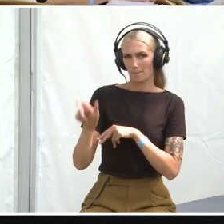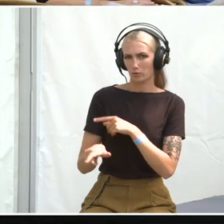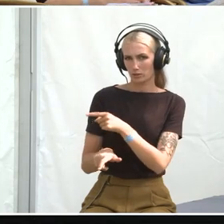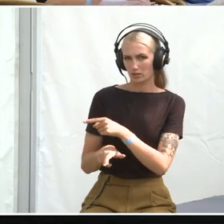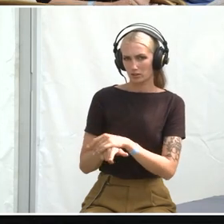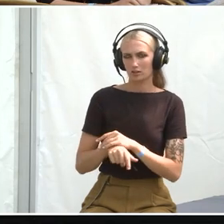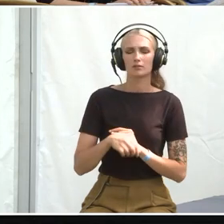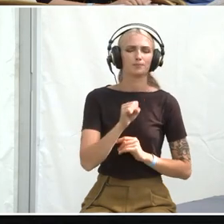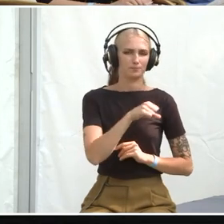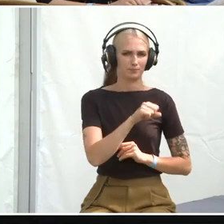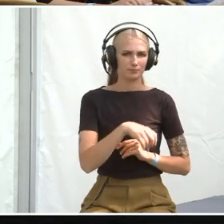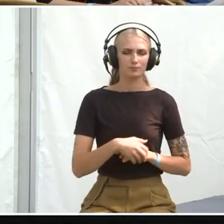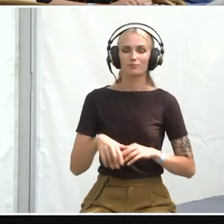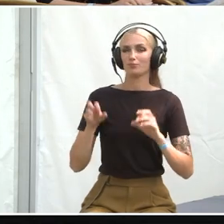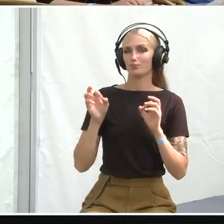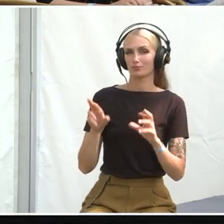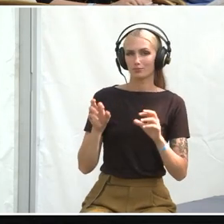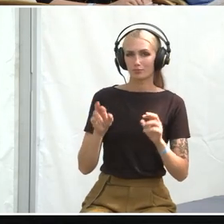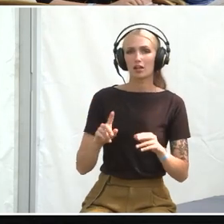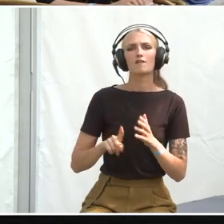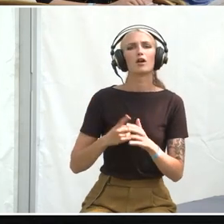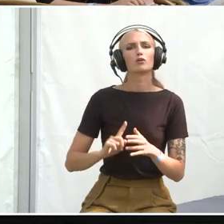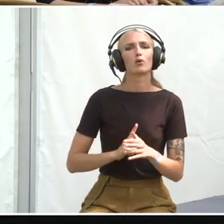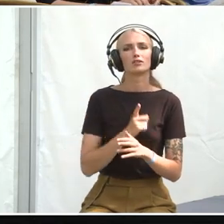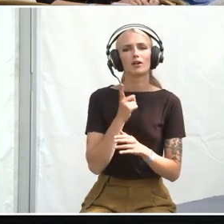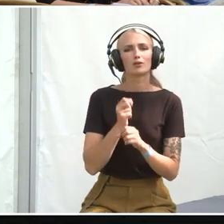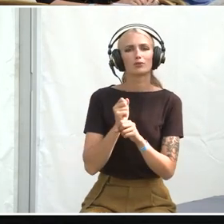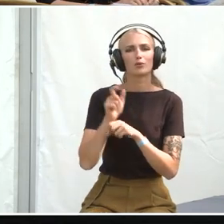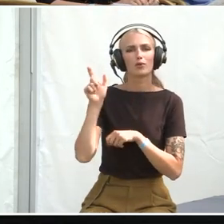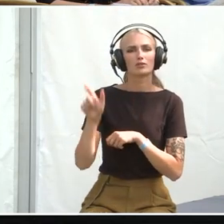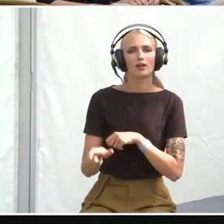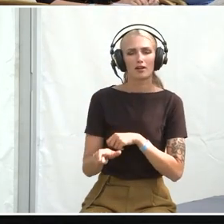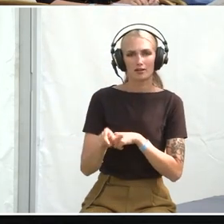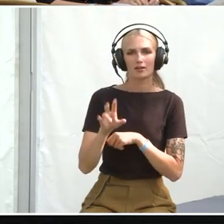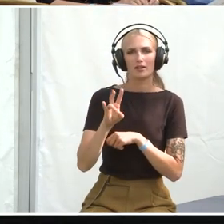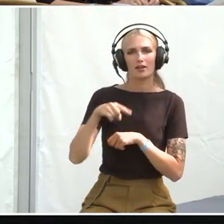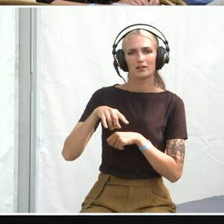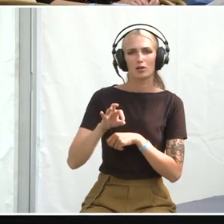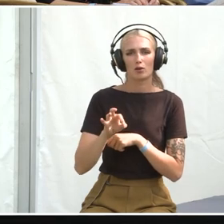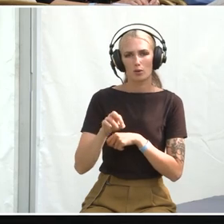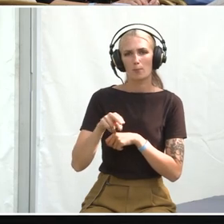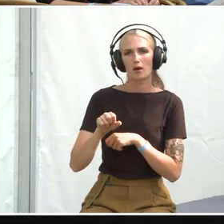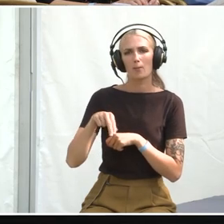Ah, there you go. Also social worker with an organization called NGO, it's a Papaver.